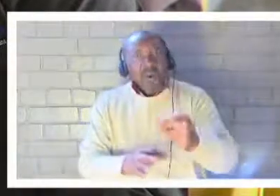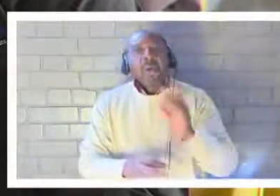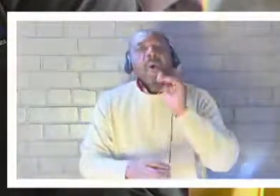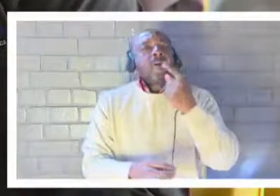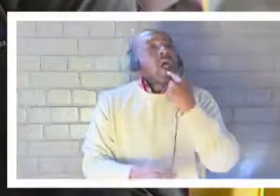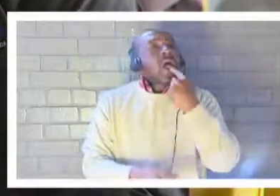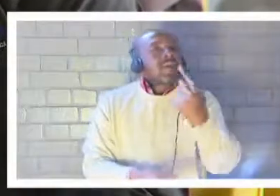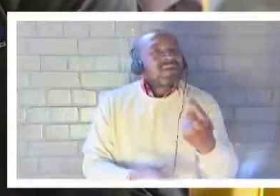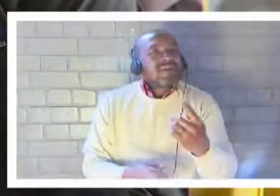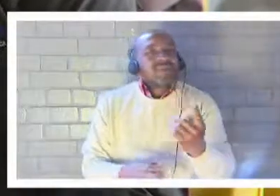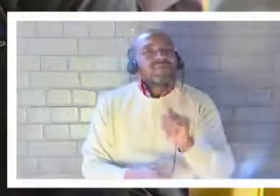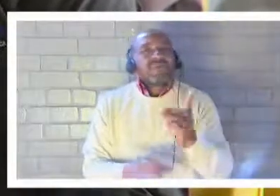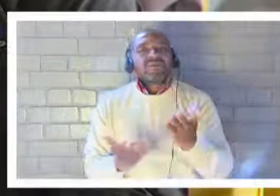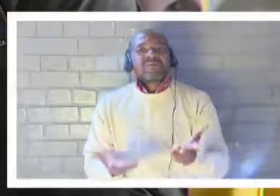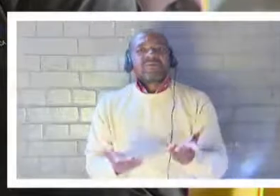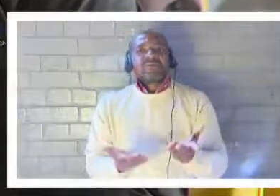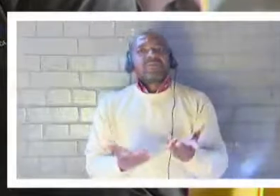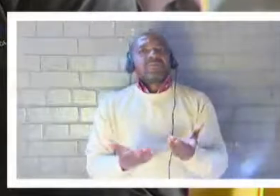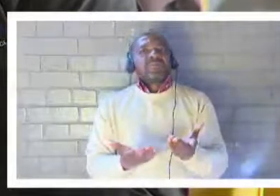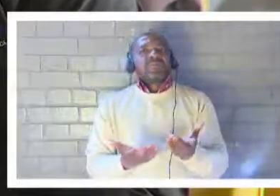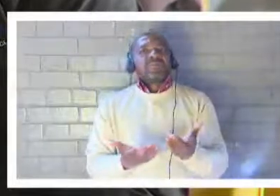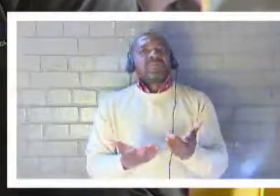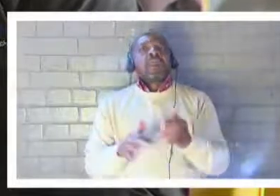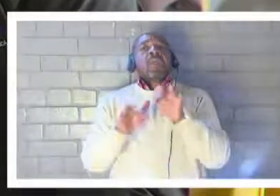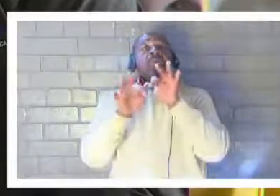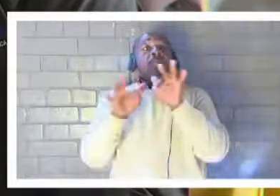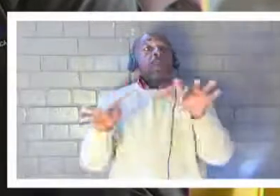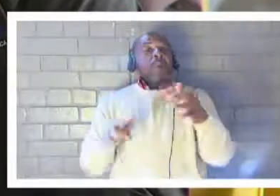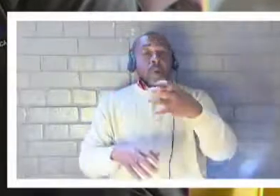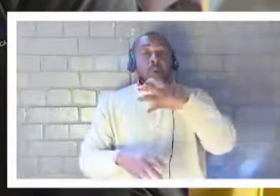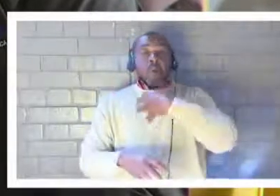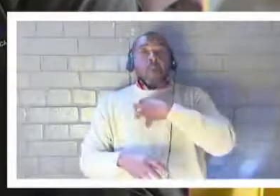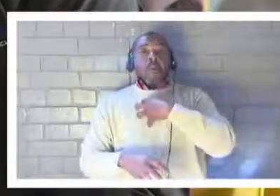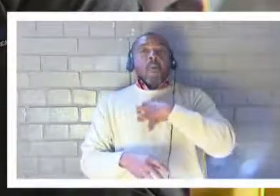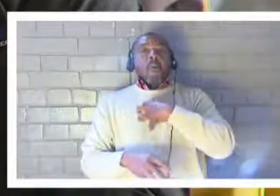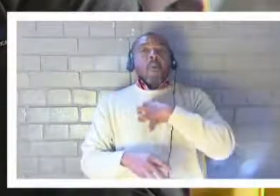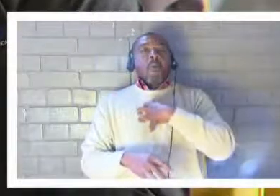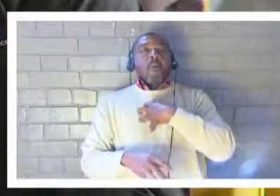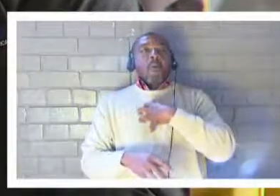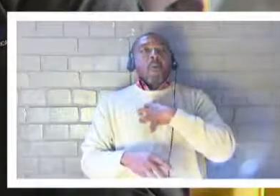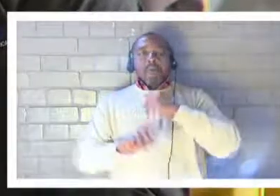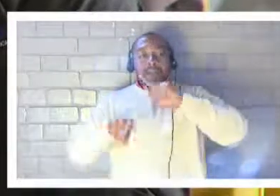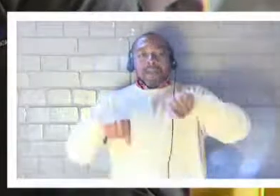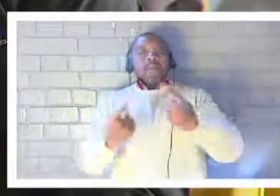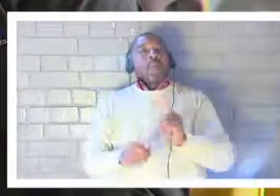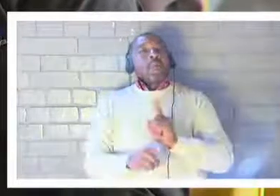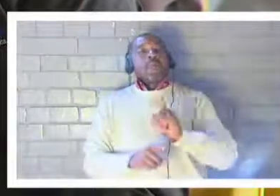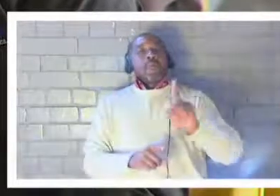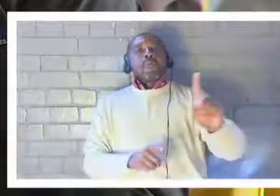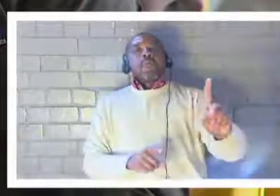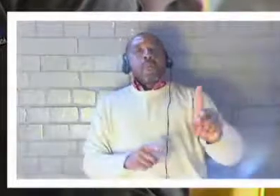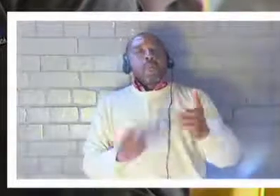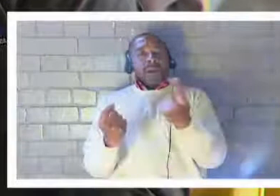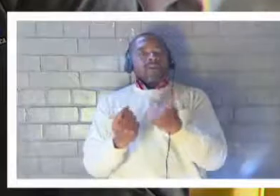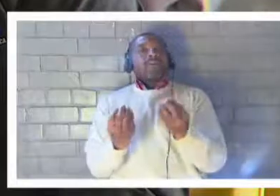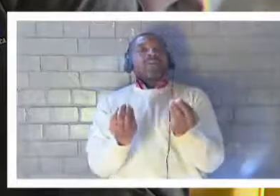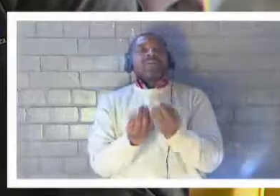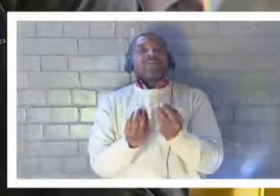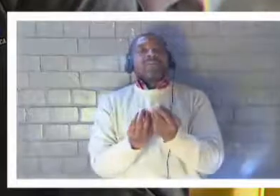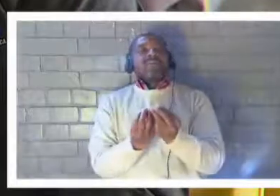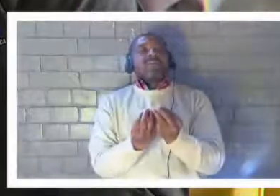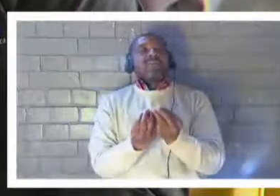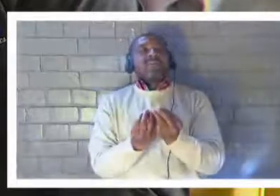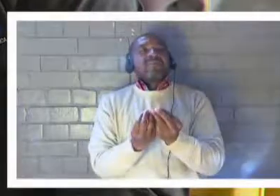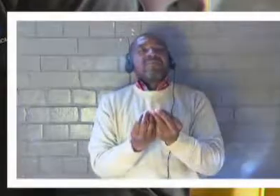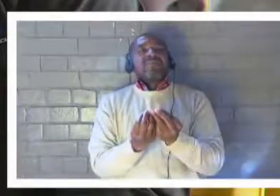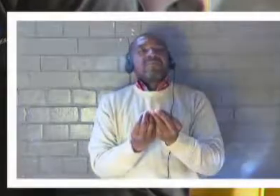they are team members. They cannot go and undertake any activities without having